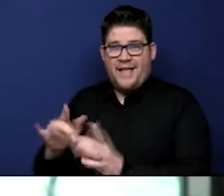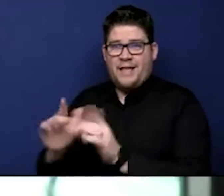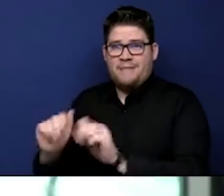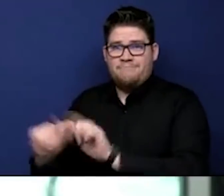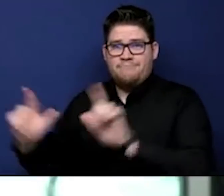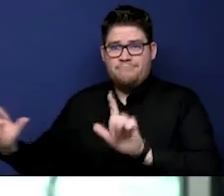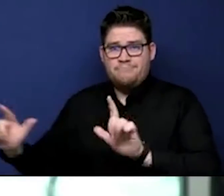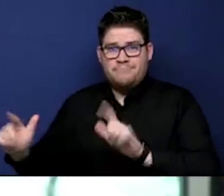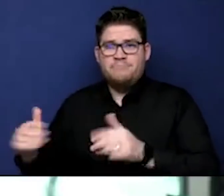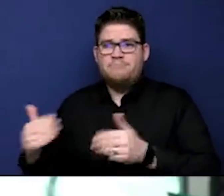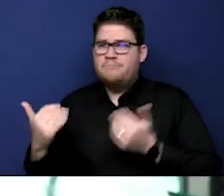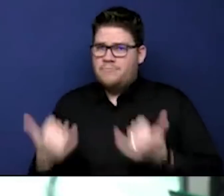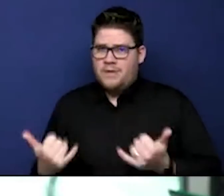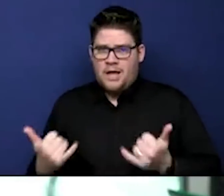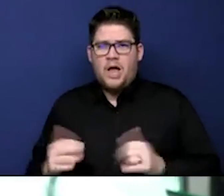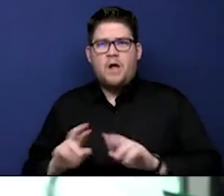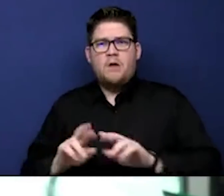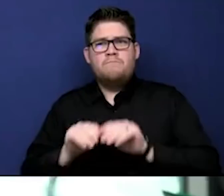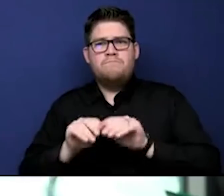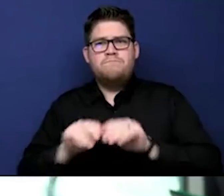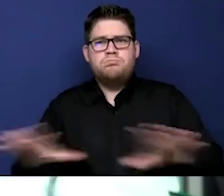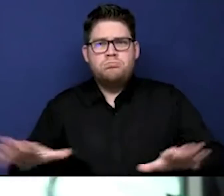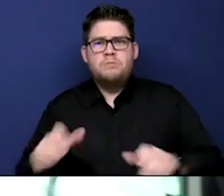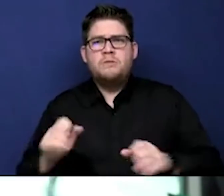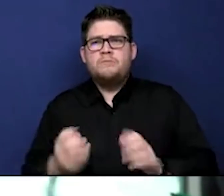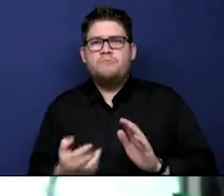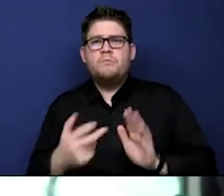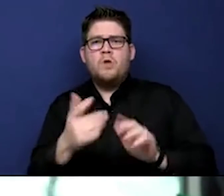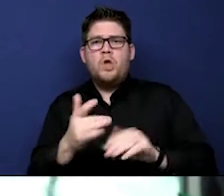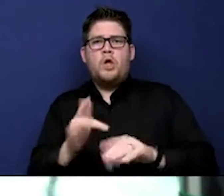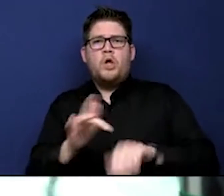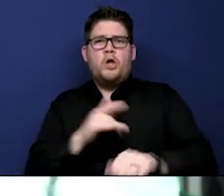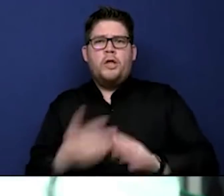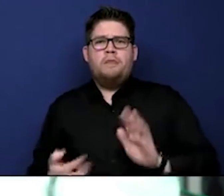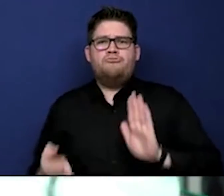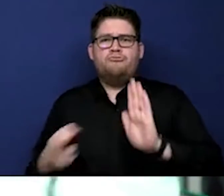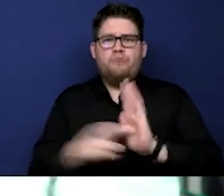then when your age eligibility comes up, you will automatically